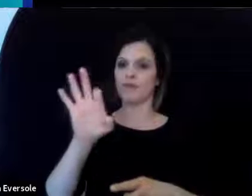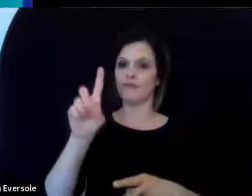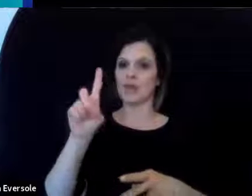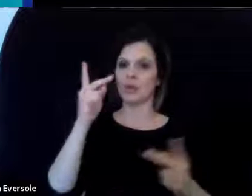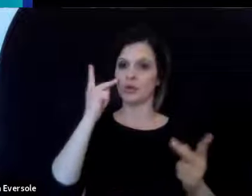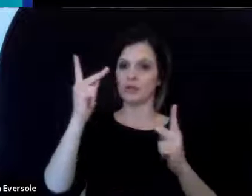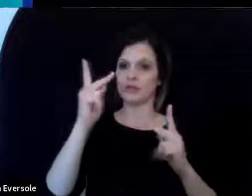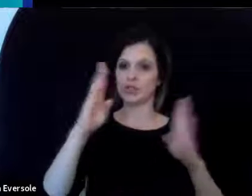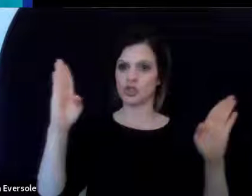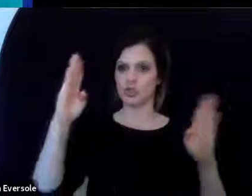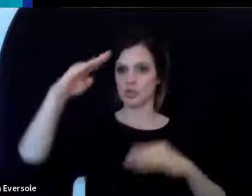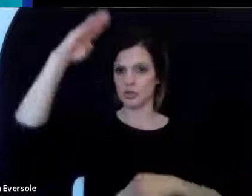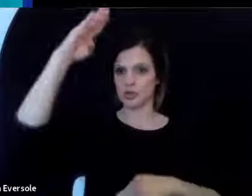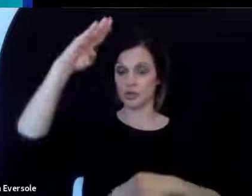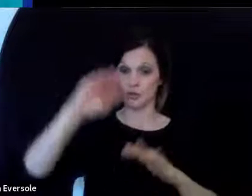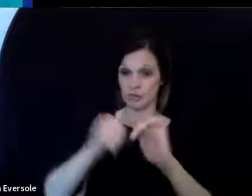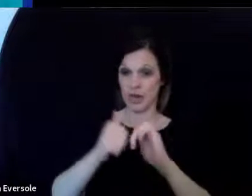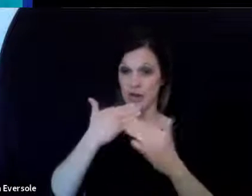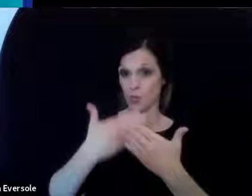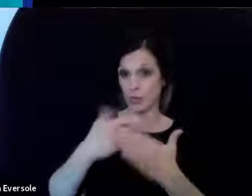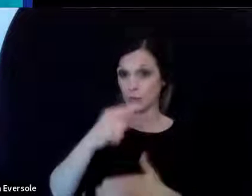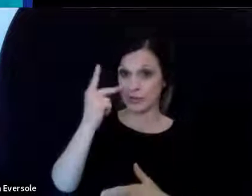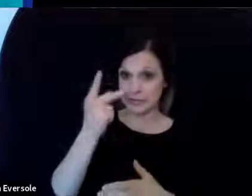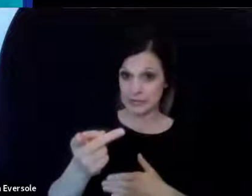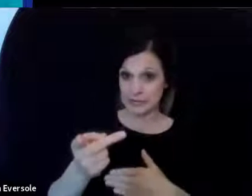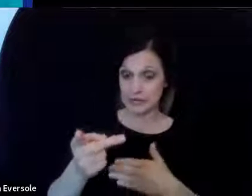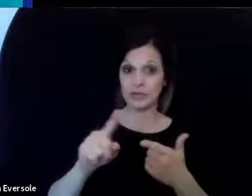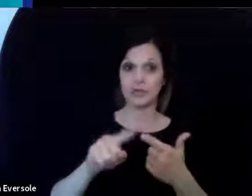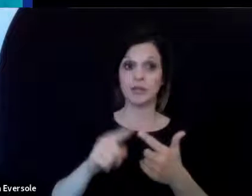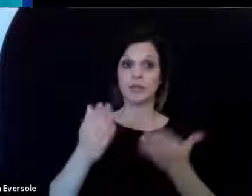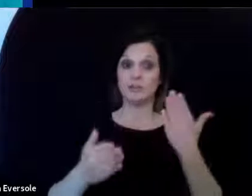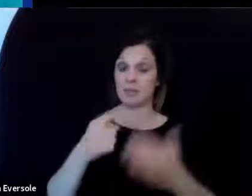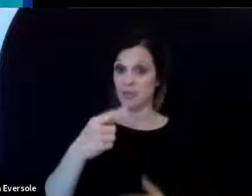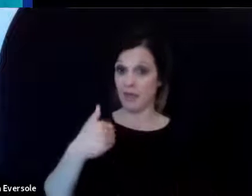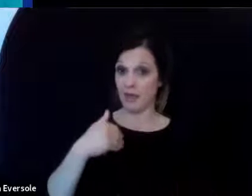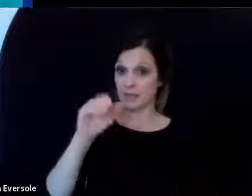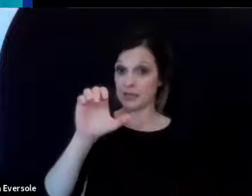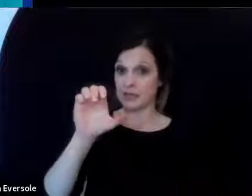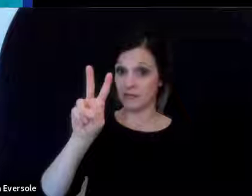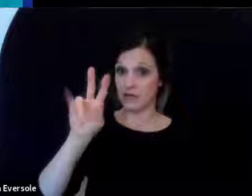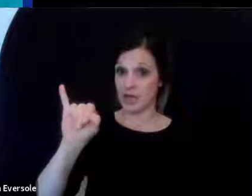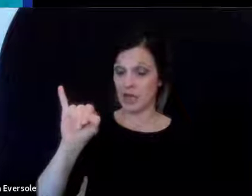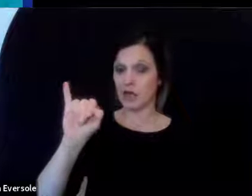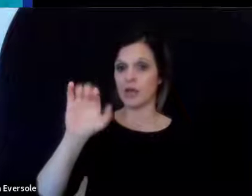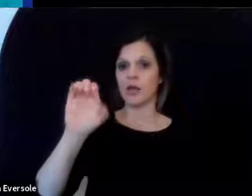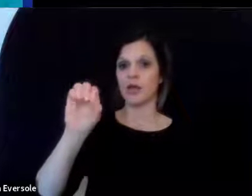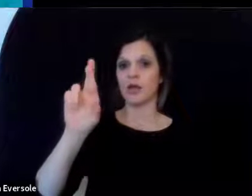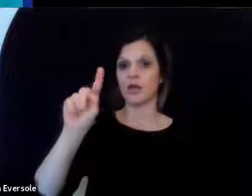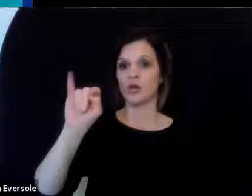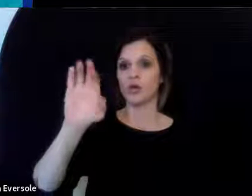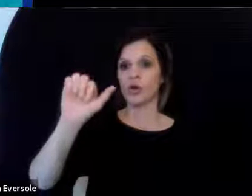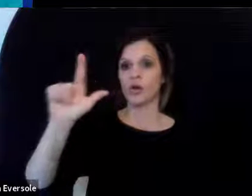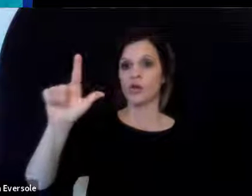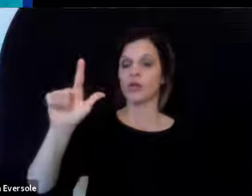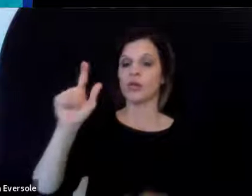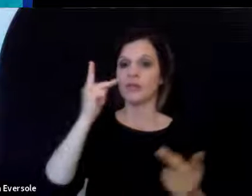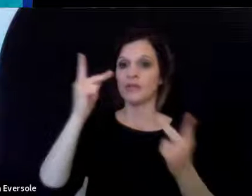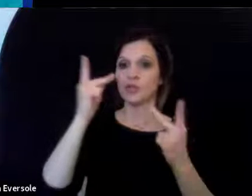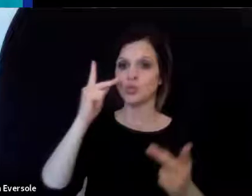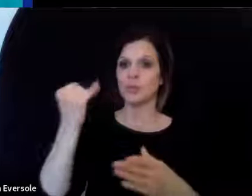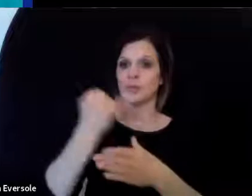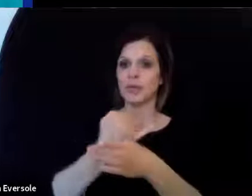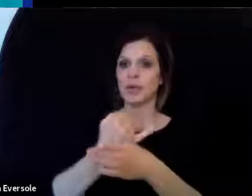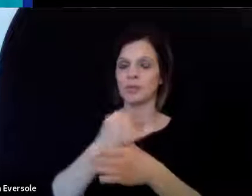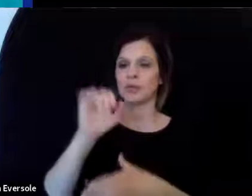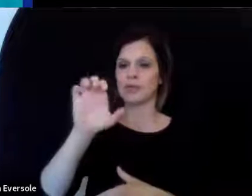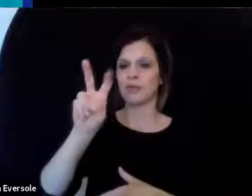see? And do they possibly have a cortical visual impairment? Because this is all going to make a difference in terms of what